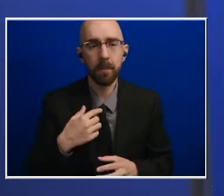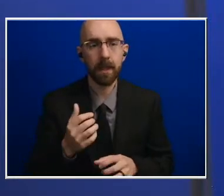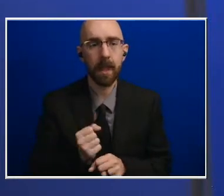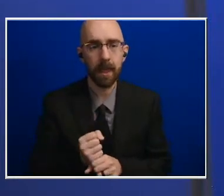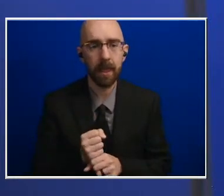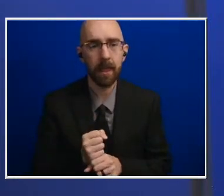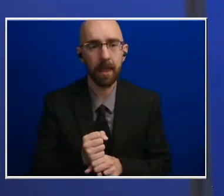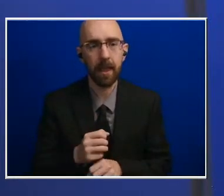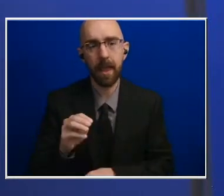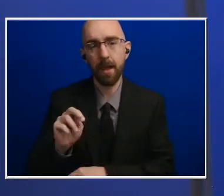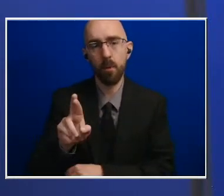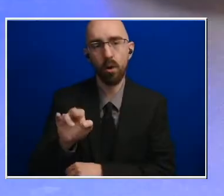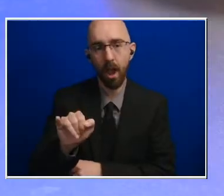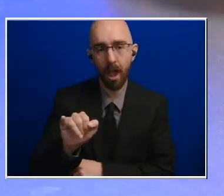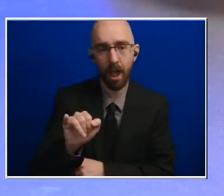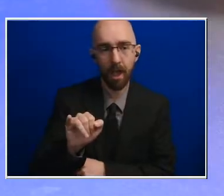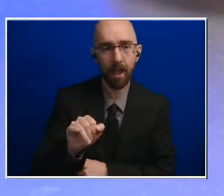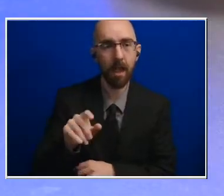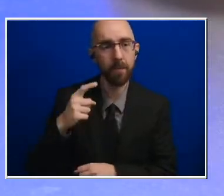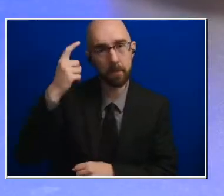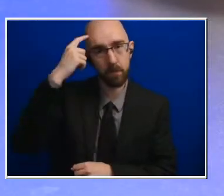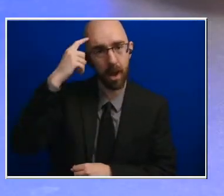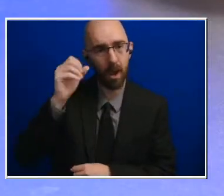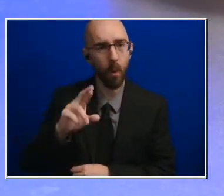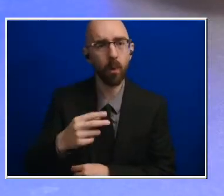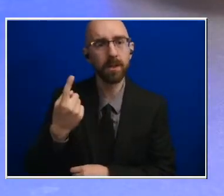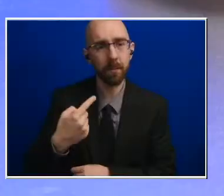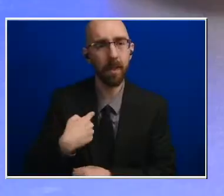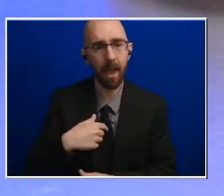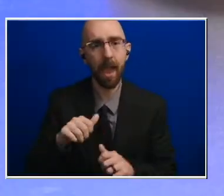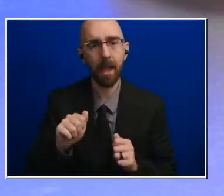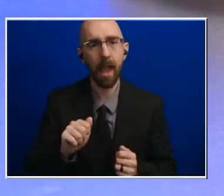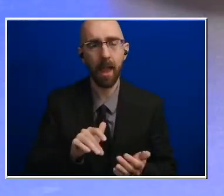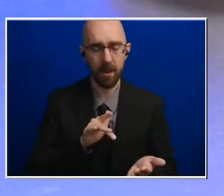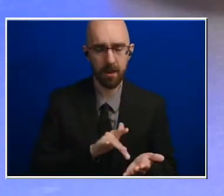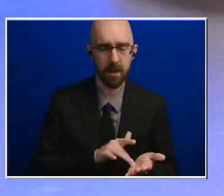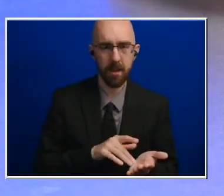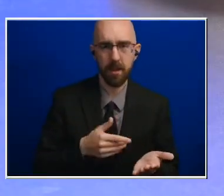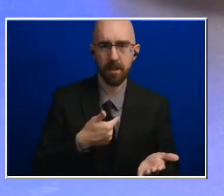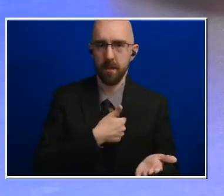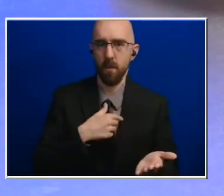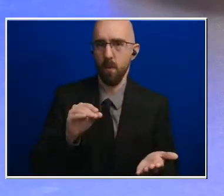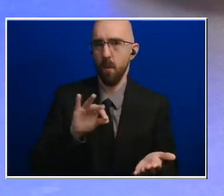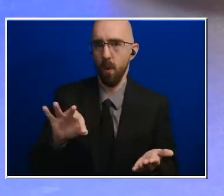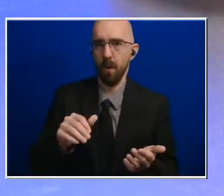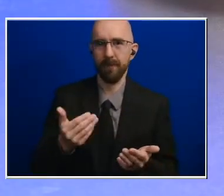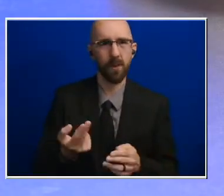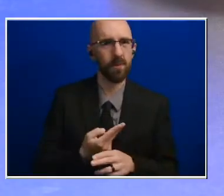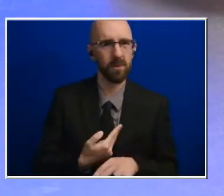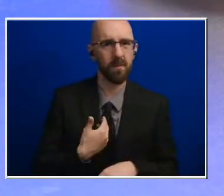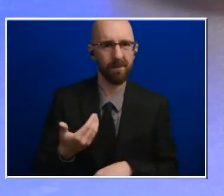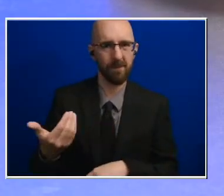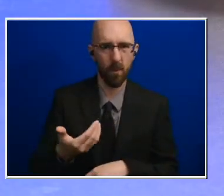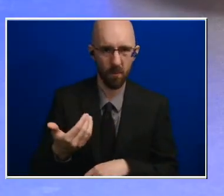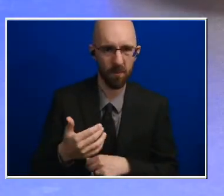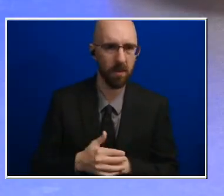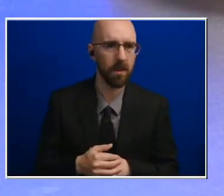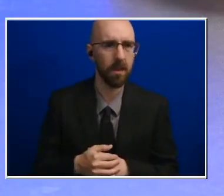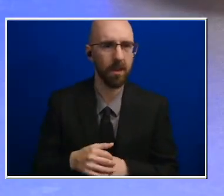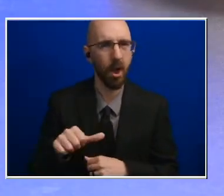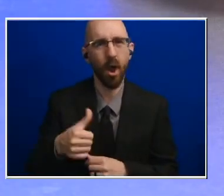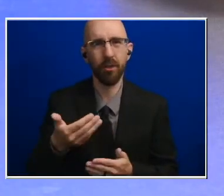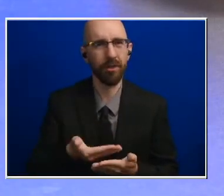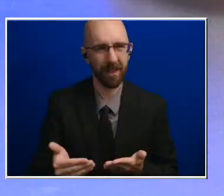MRI of my brain or something, I'm able to turn the device off with the phone, and other things like that.